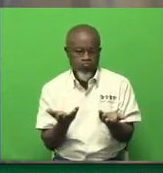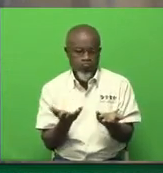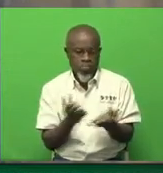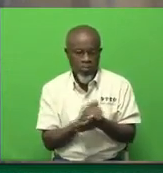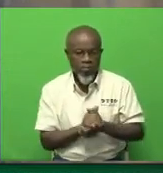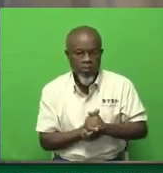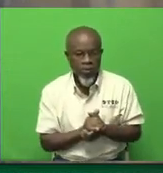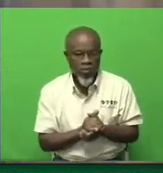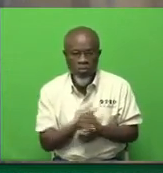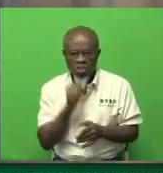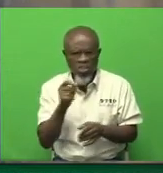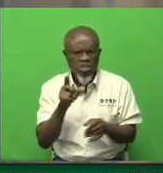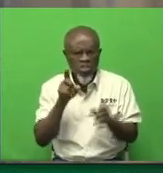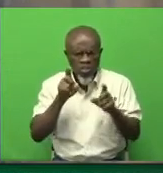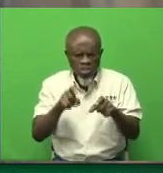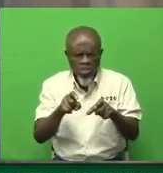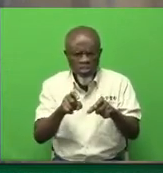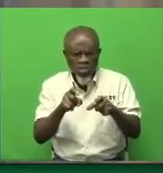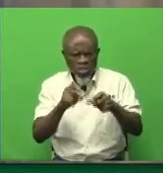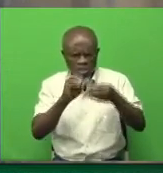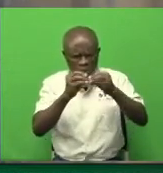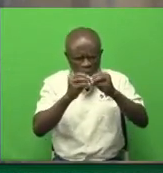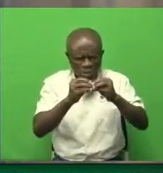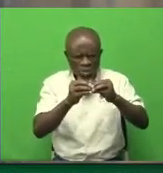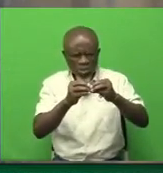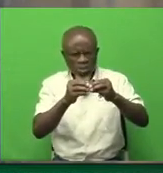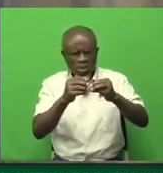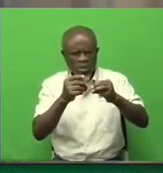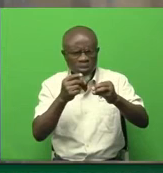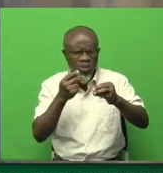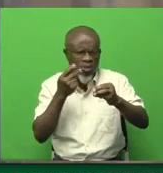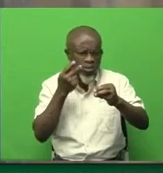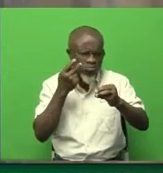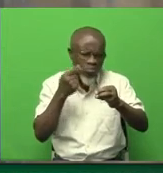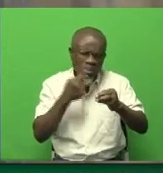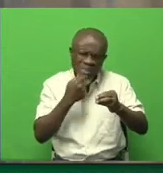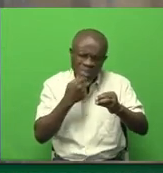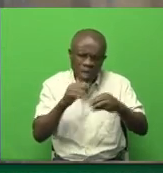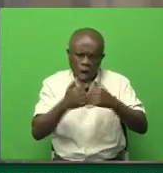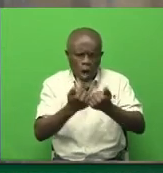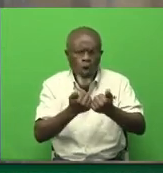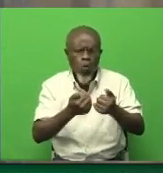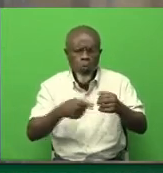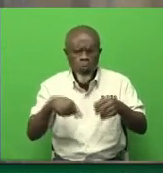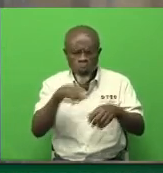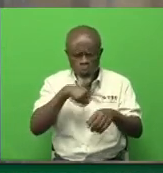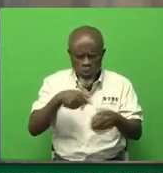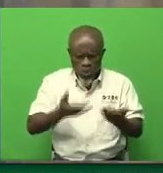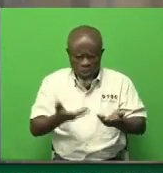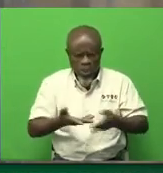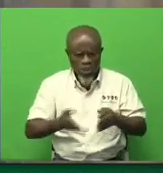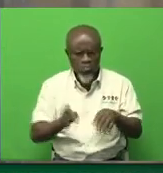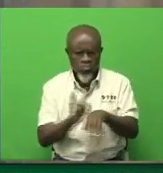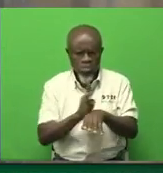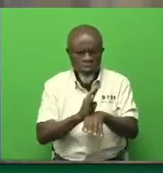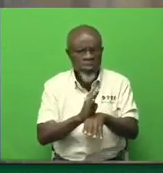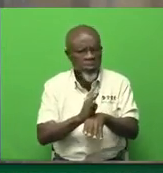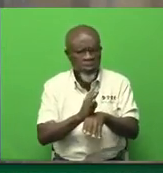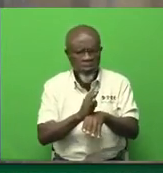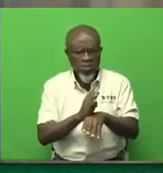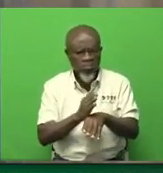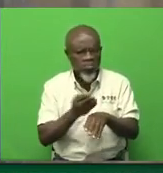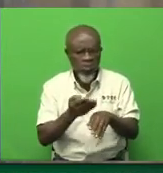need a reading to tell us the horrendous conditions for doing business in the country one year ago